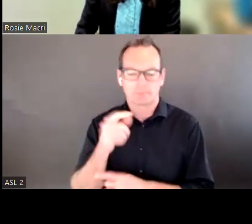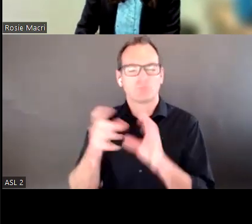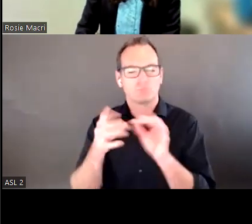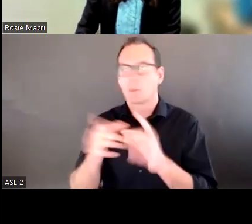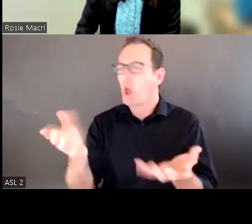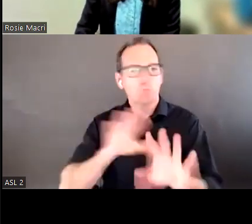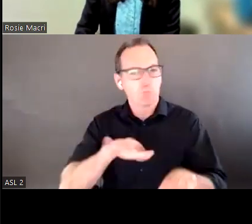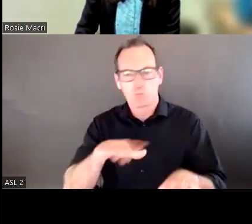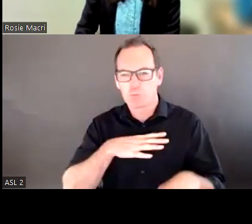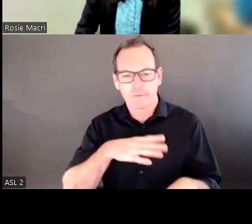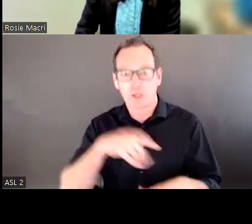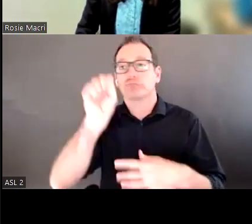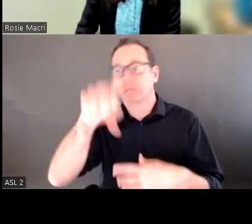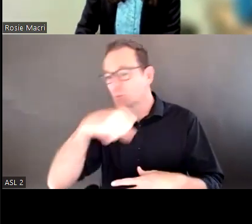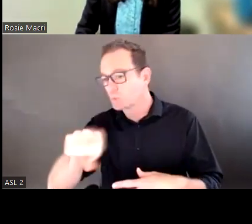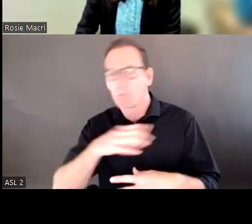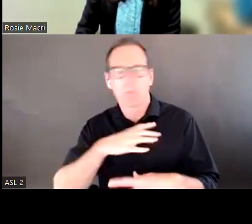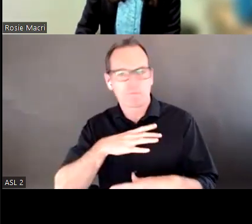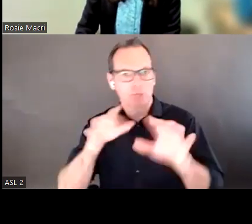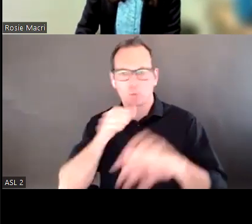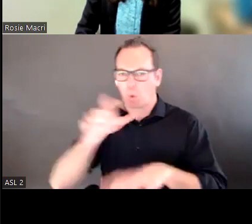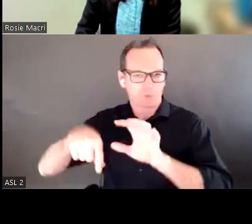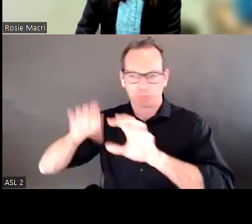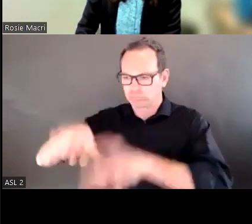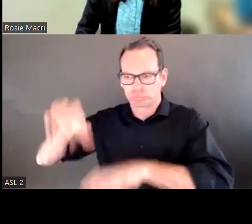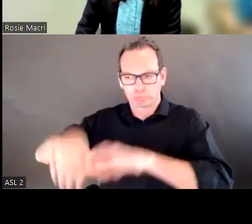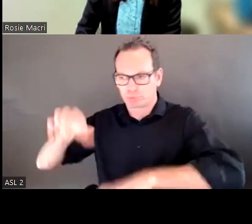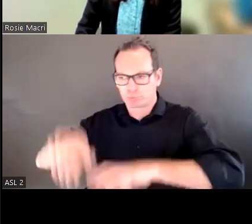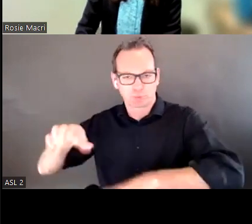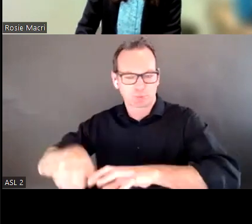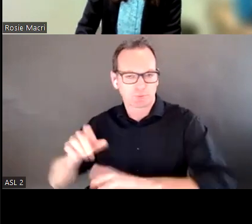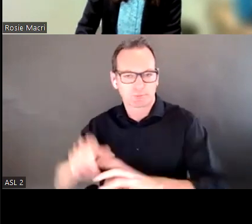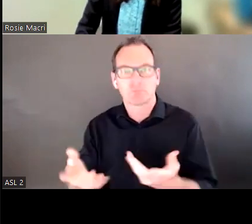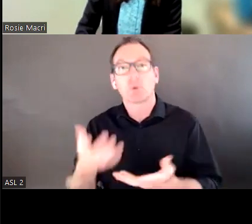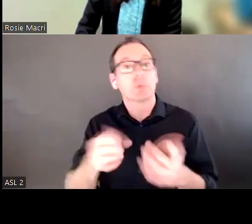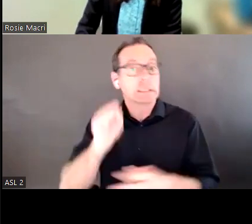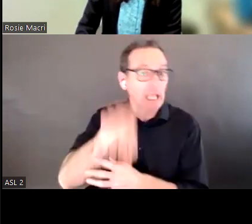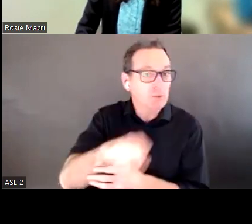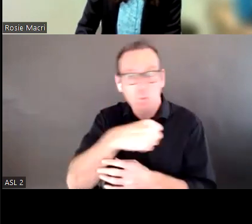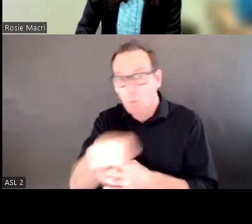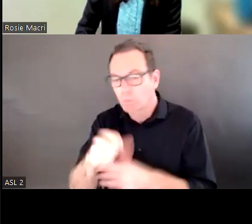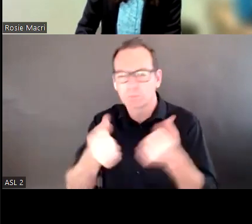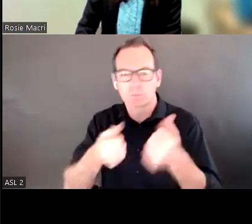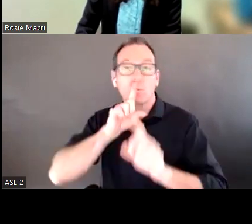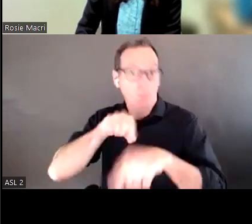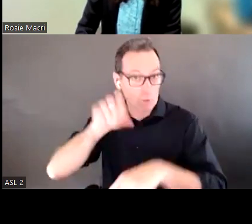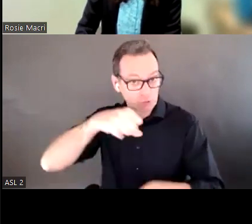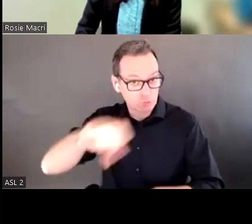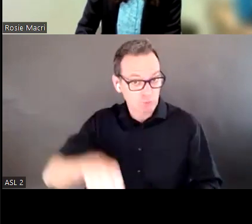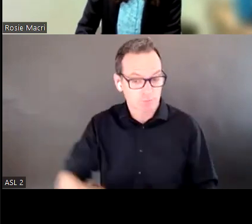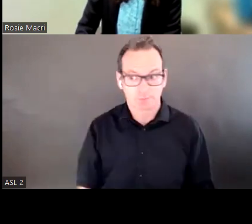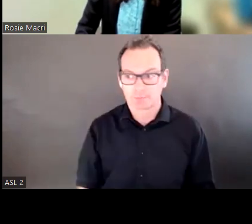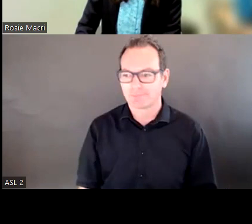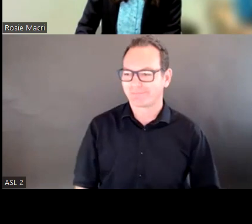in the chat. But just your initial reaction, yes or no, would you report at this point? So I'll just end the poll. We're